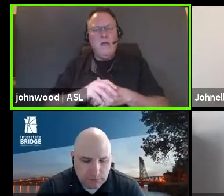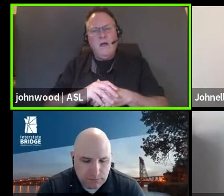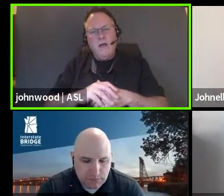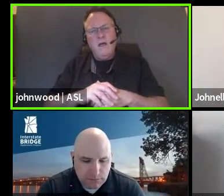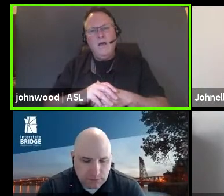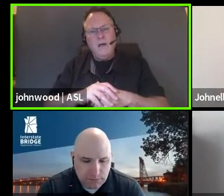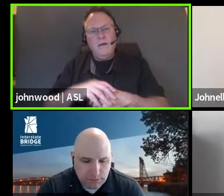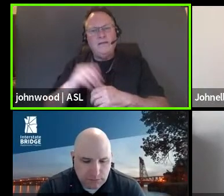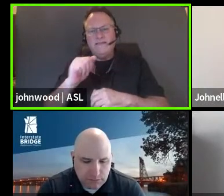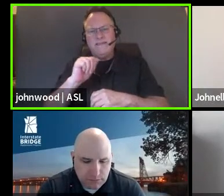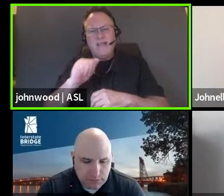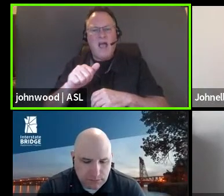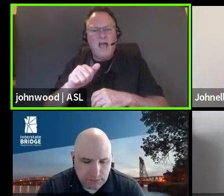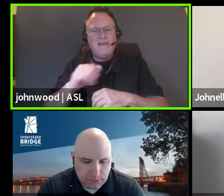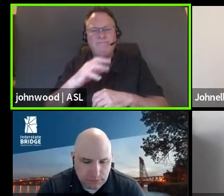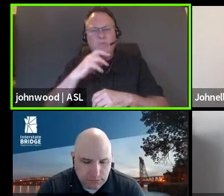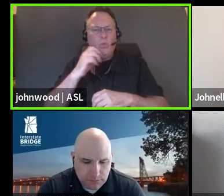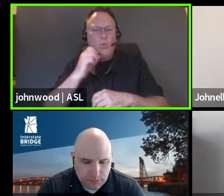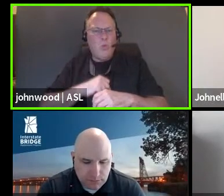raggedy,